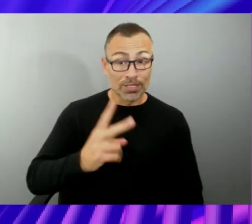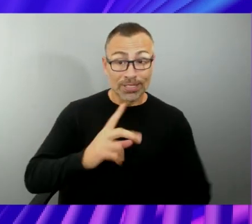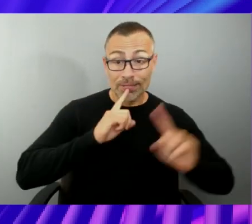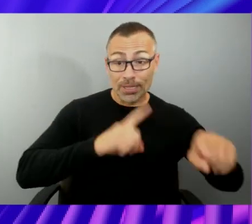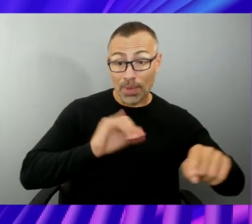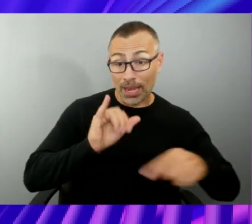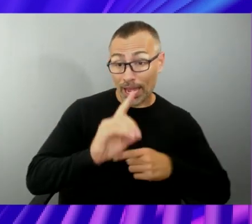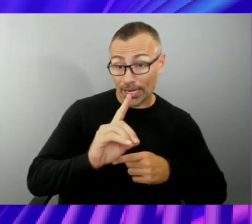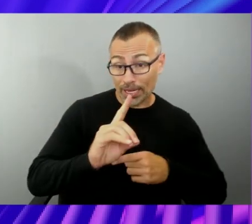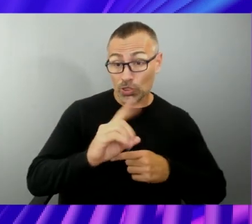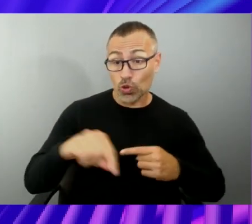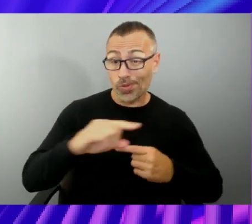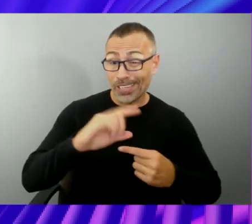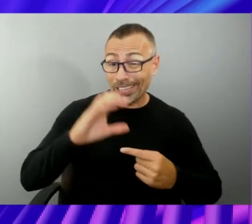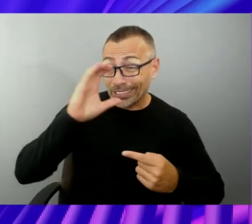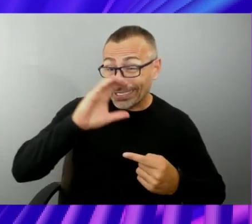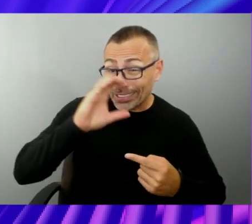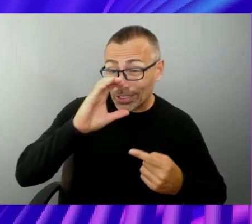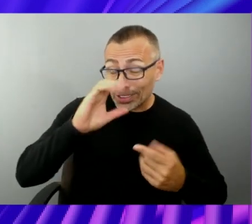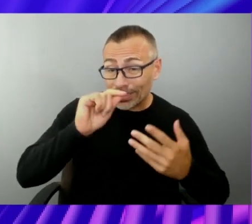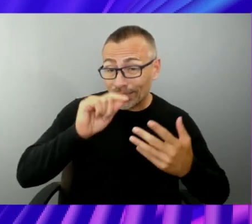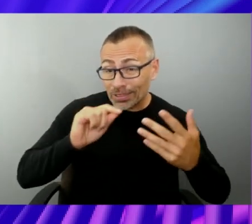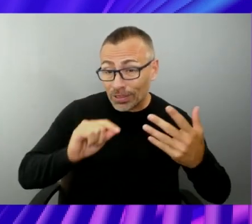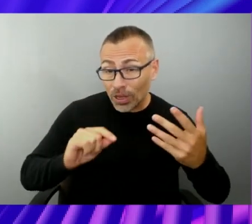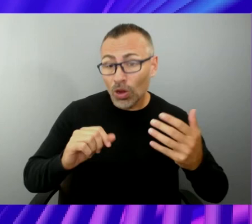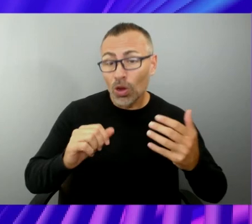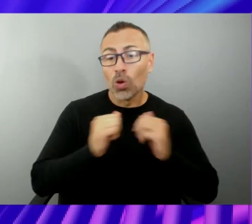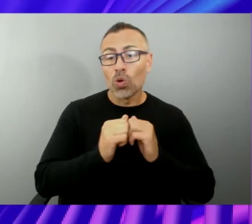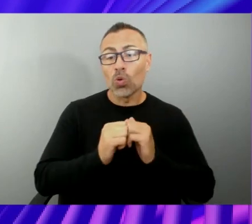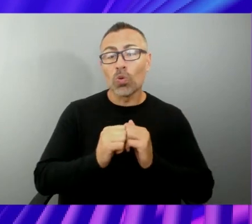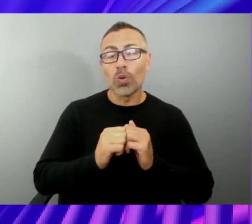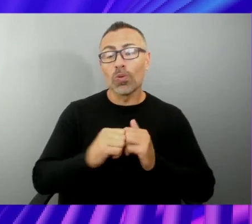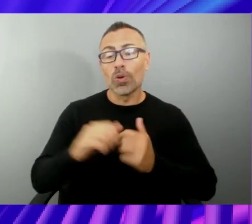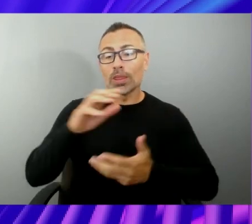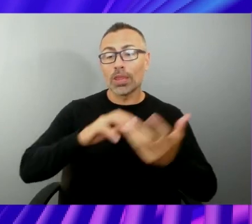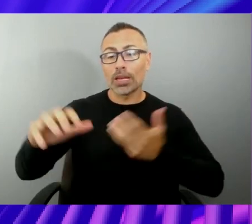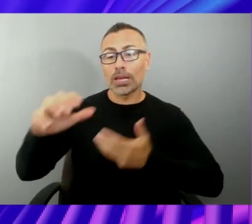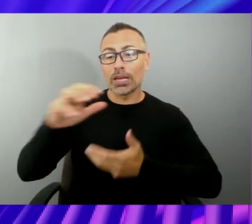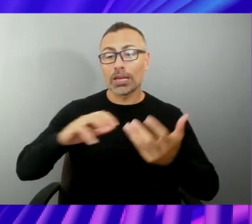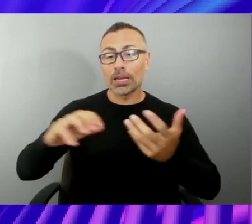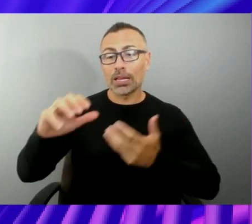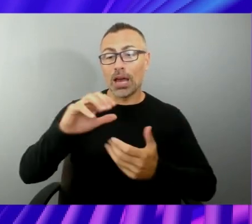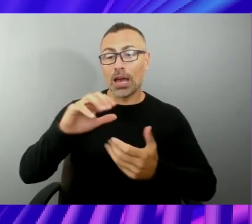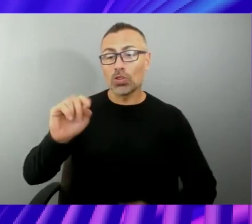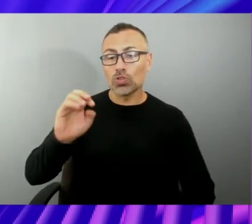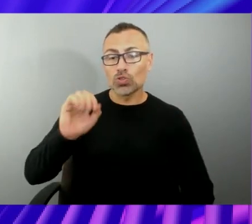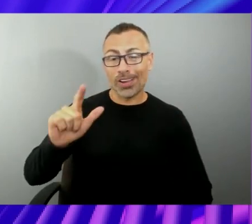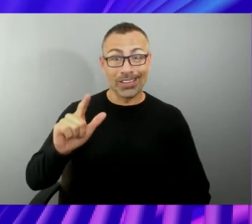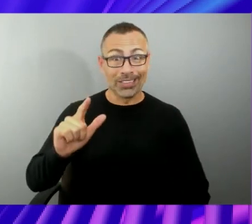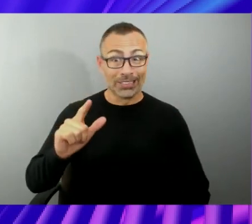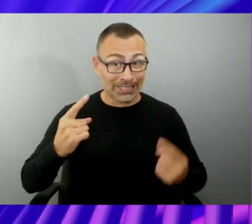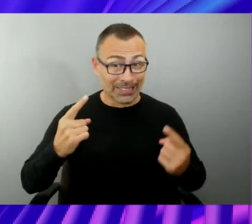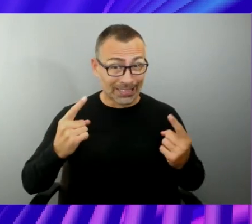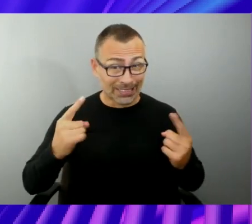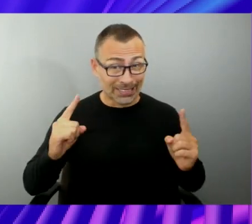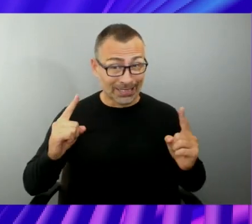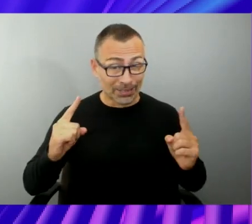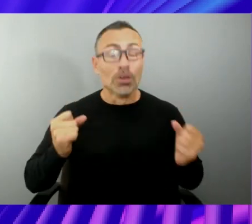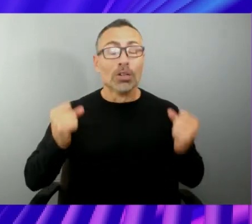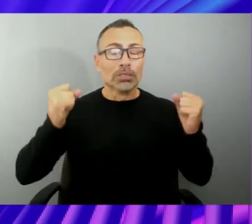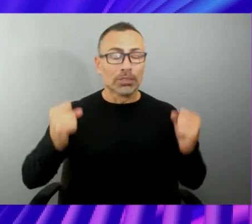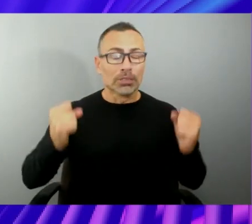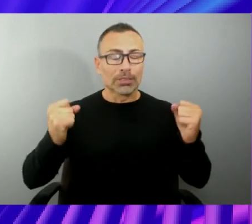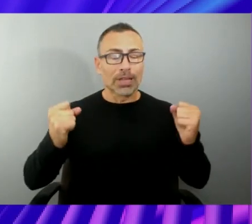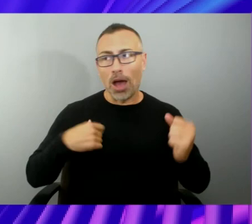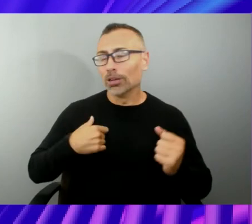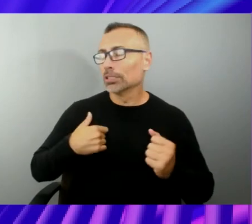command IDs with Cloud Shell. Let me click on Cloud Shell. Okay, it works now. I was afraid I'd have to tell some more jokes. That's